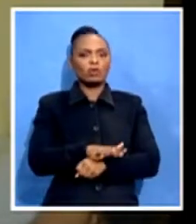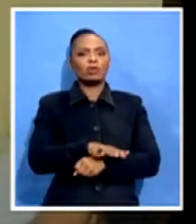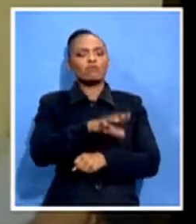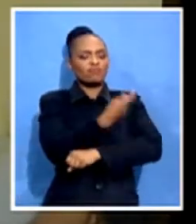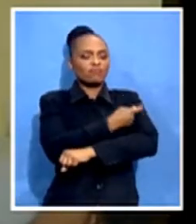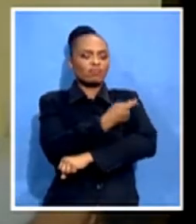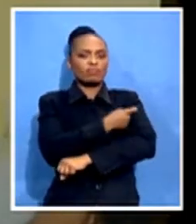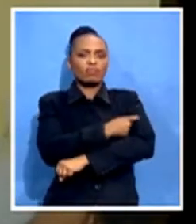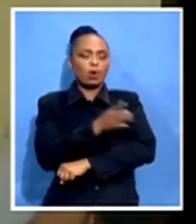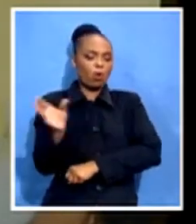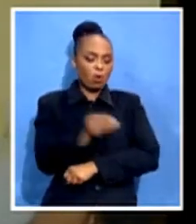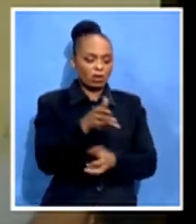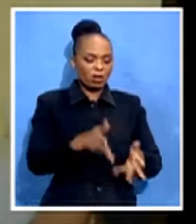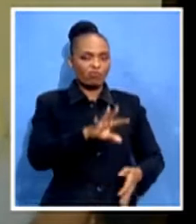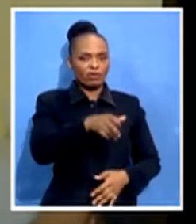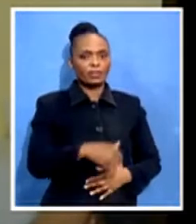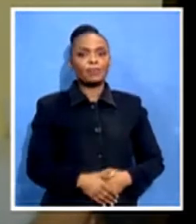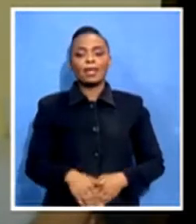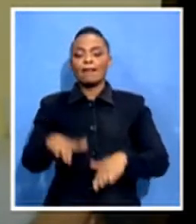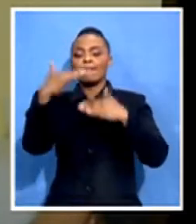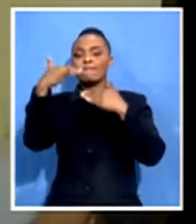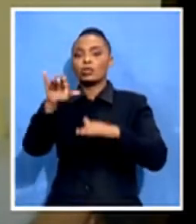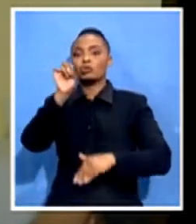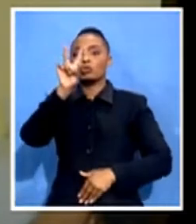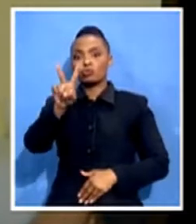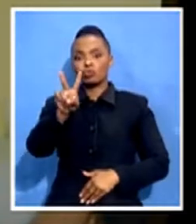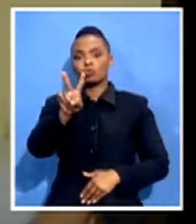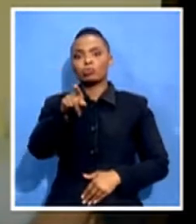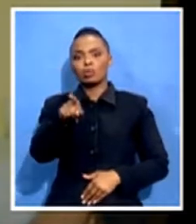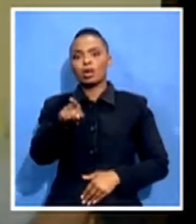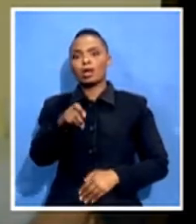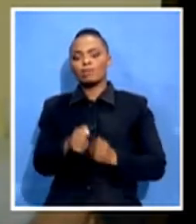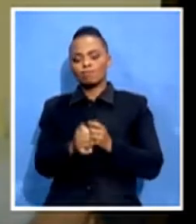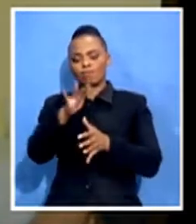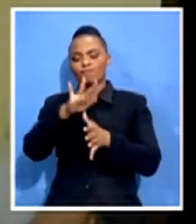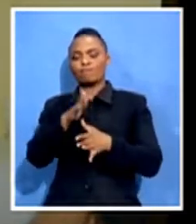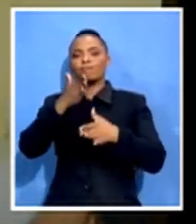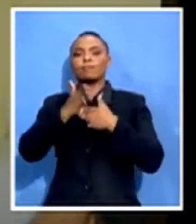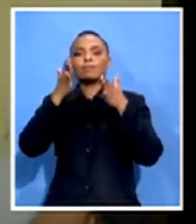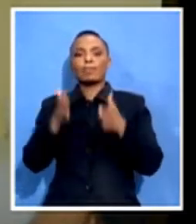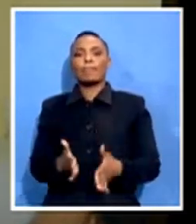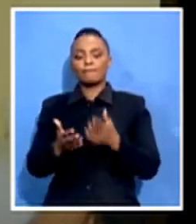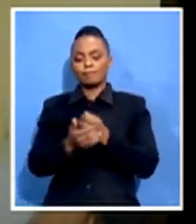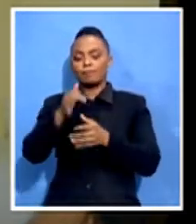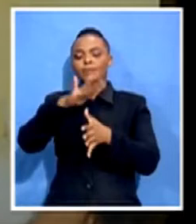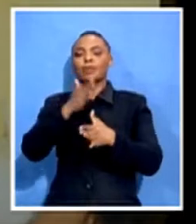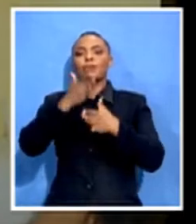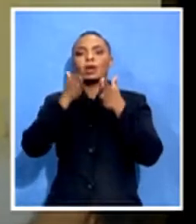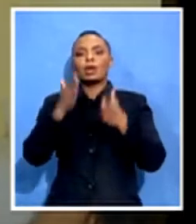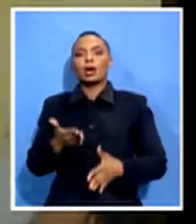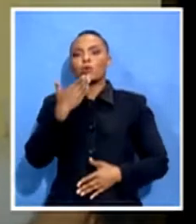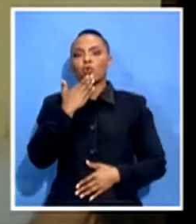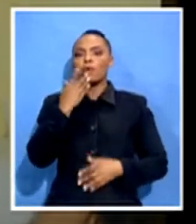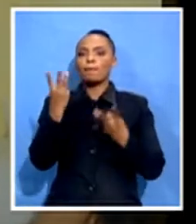then looking at frontline workers. Frontline workers are people like yourself who interact with the public,